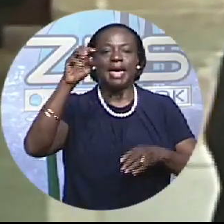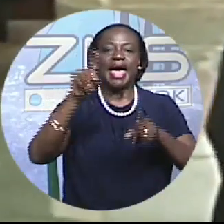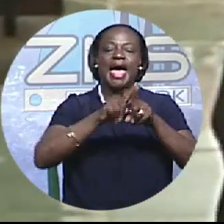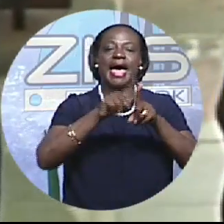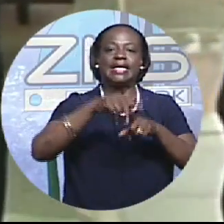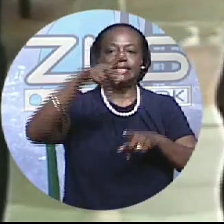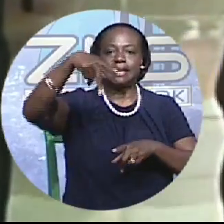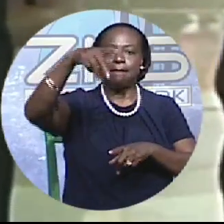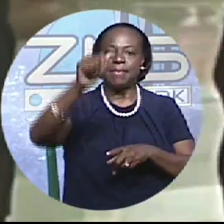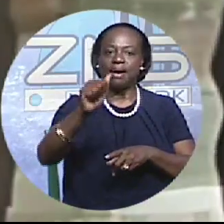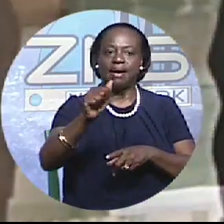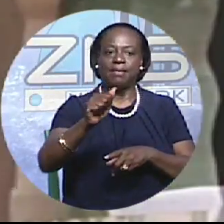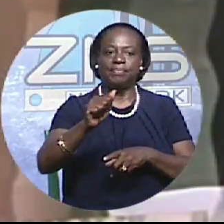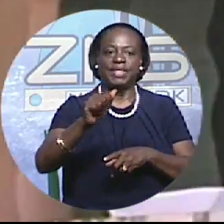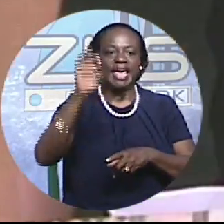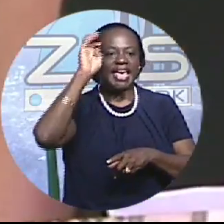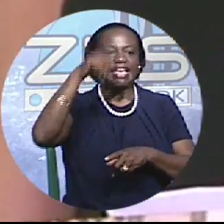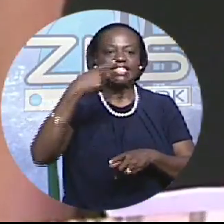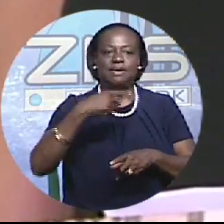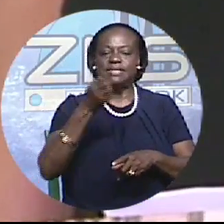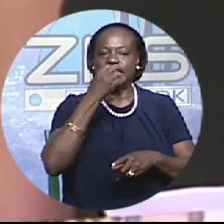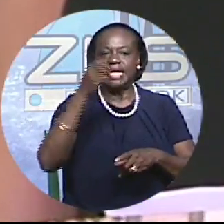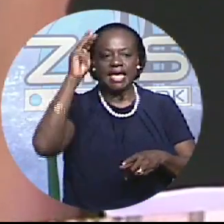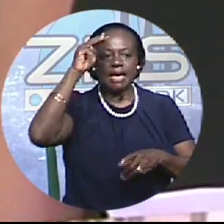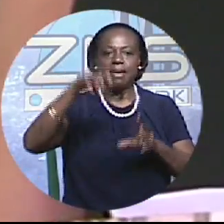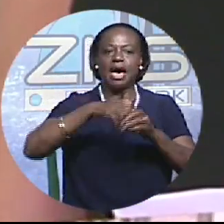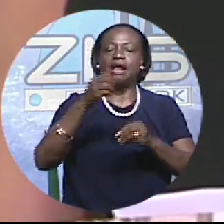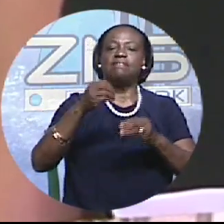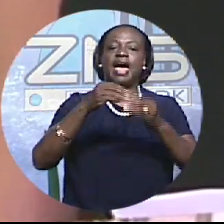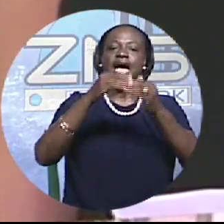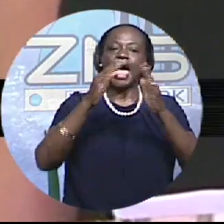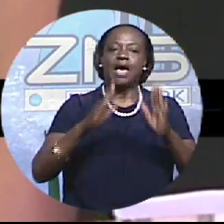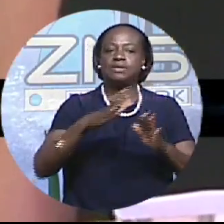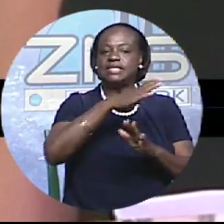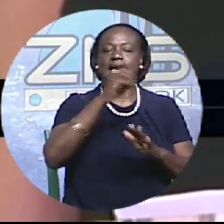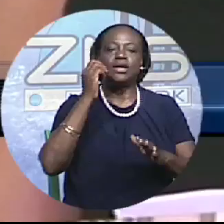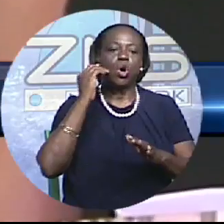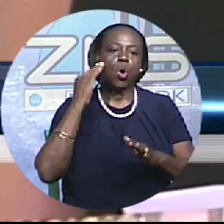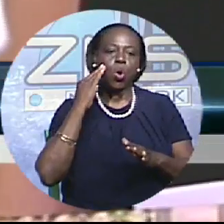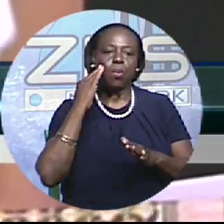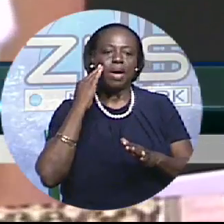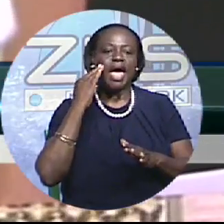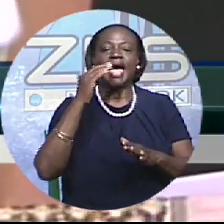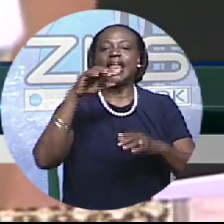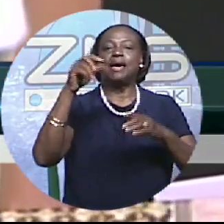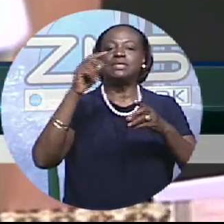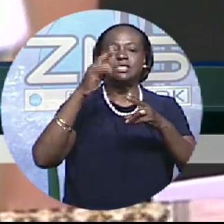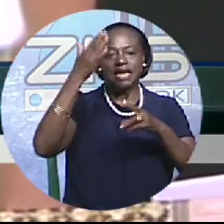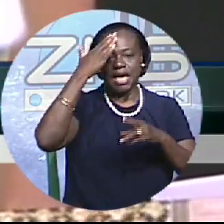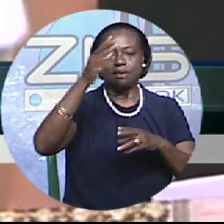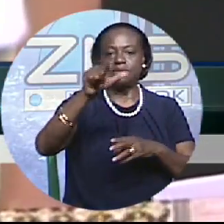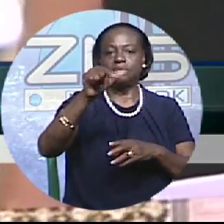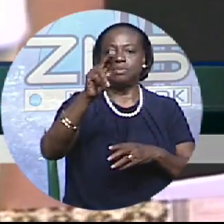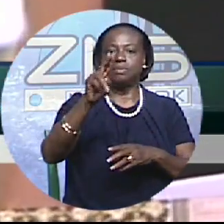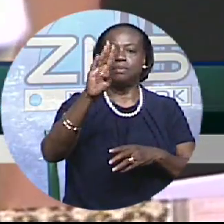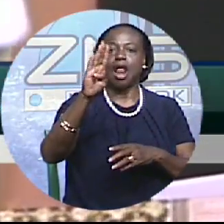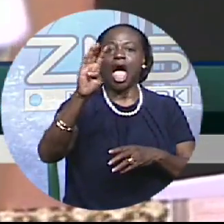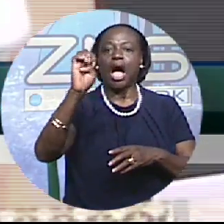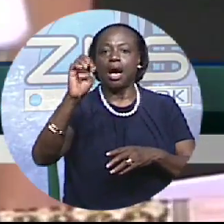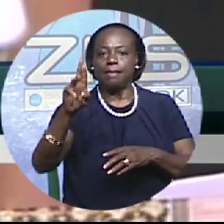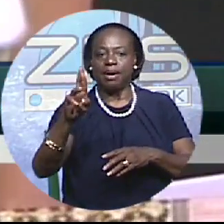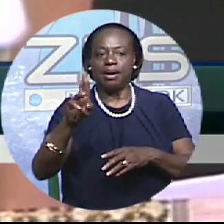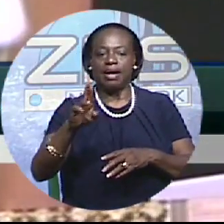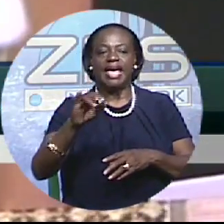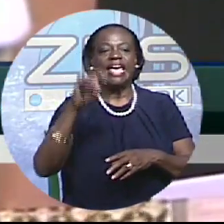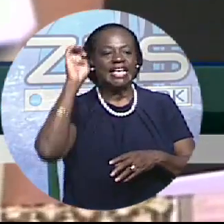He would always say I was eating him out of house and home, and from that day forward I became known as Gubba. He always said he